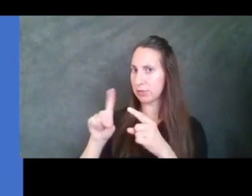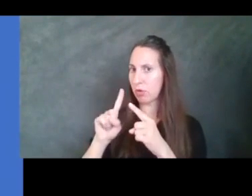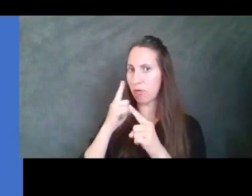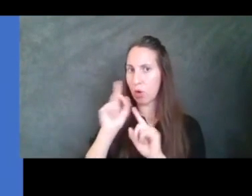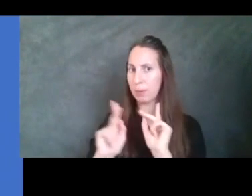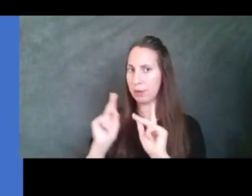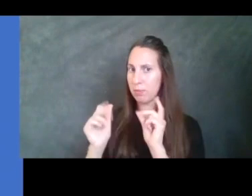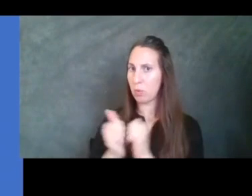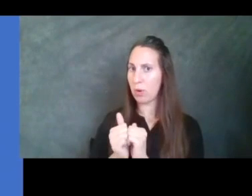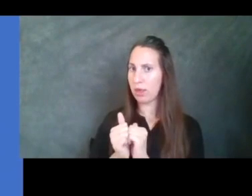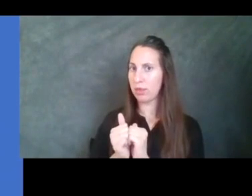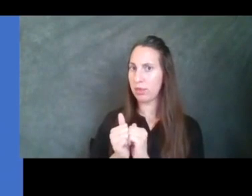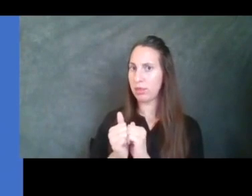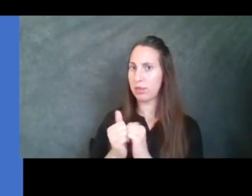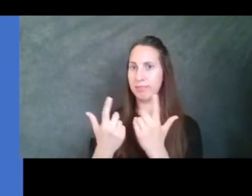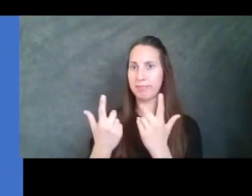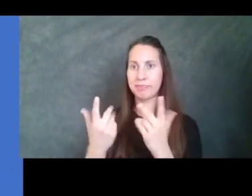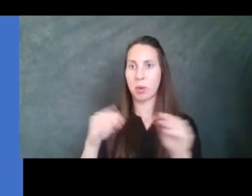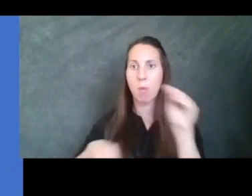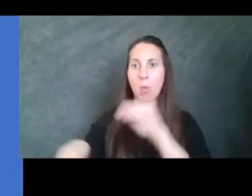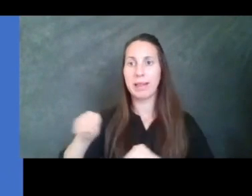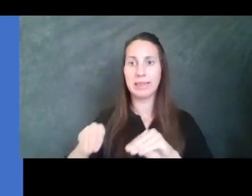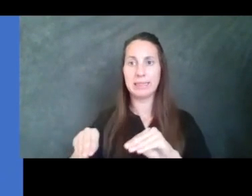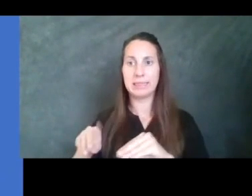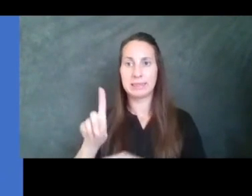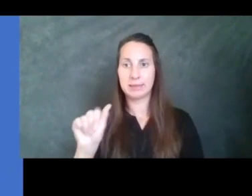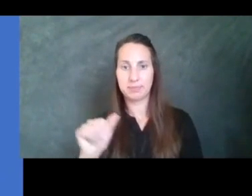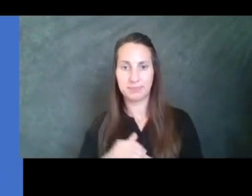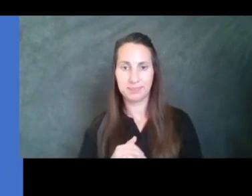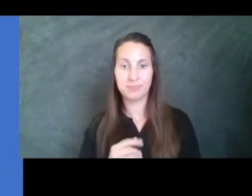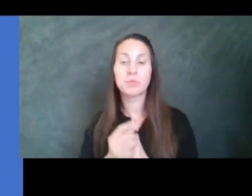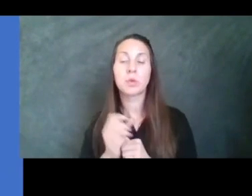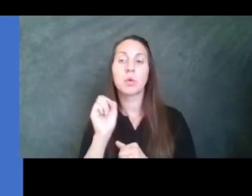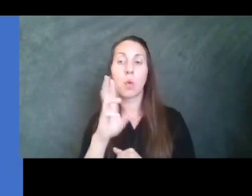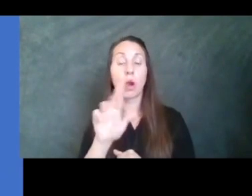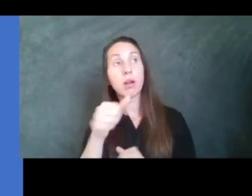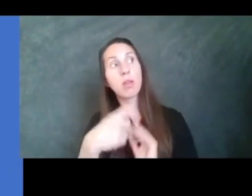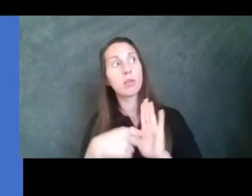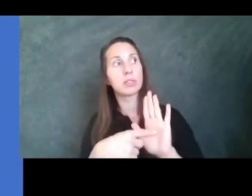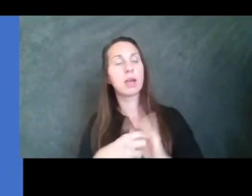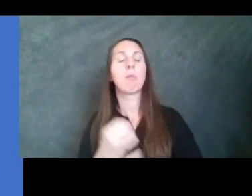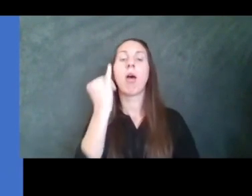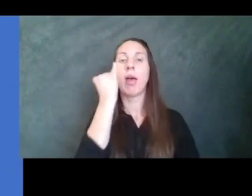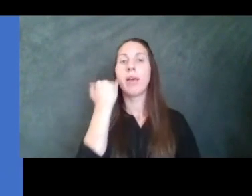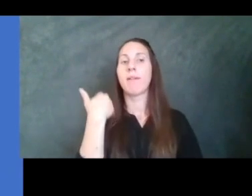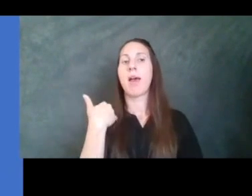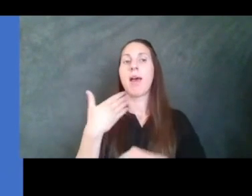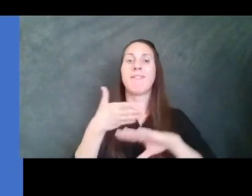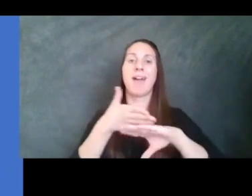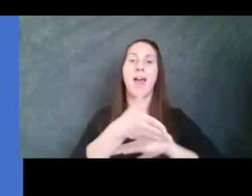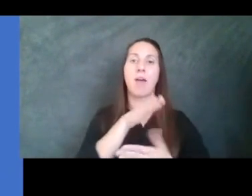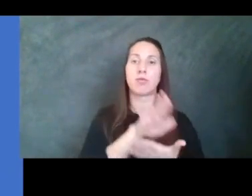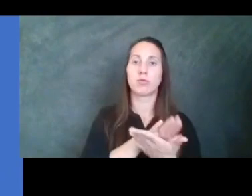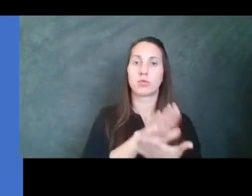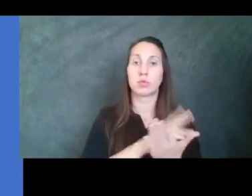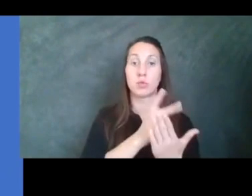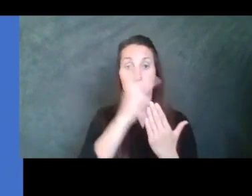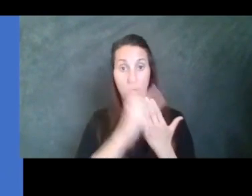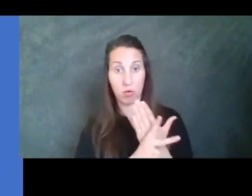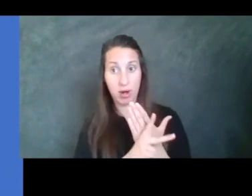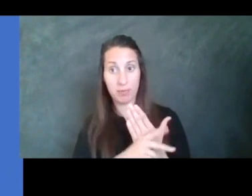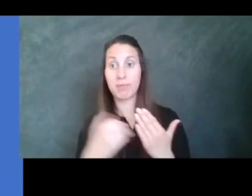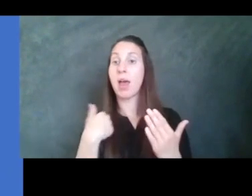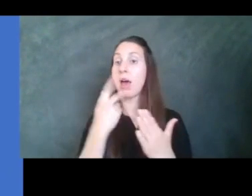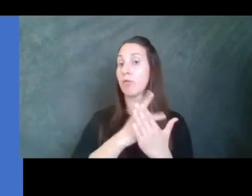Another one, let's say you have a after-school program, and you have this program for children with autism, and you